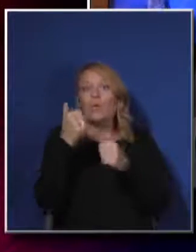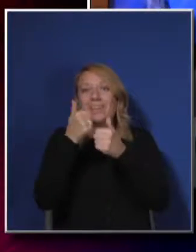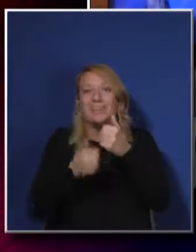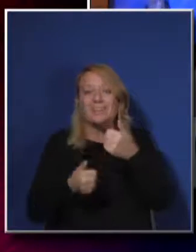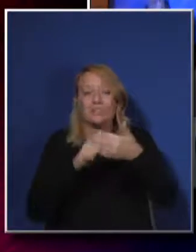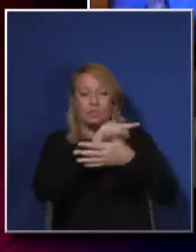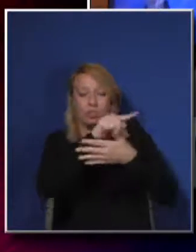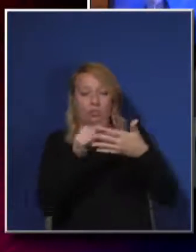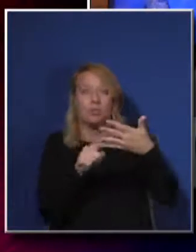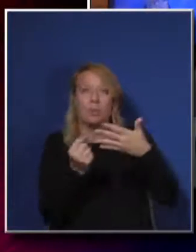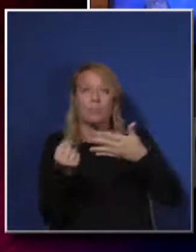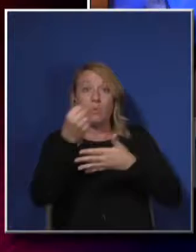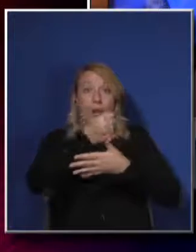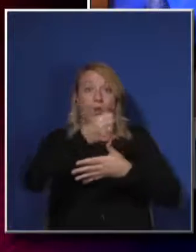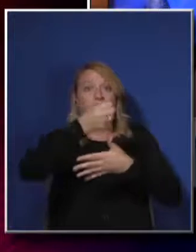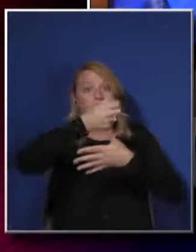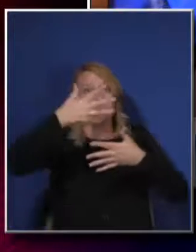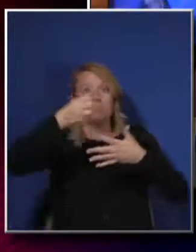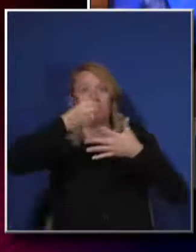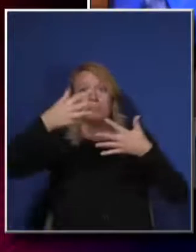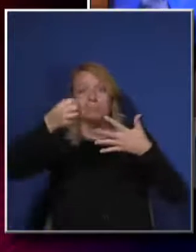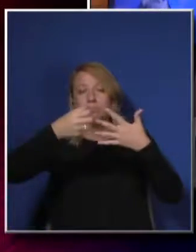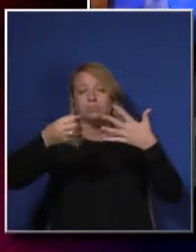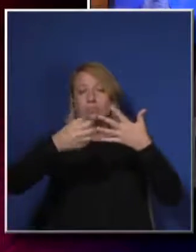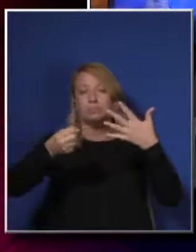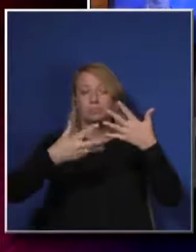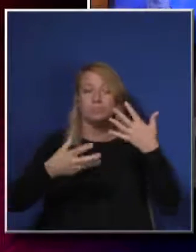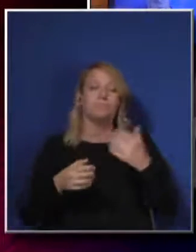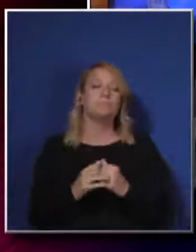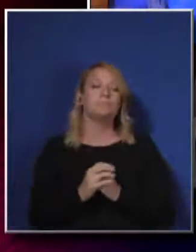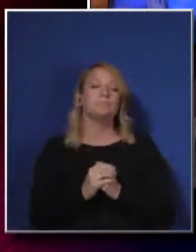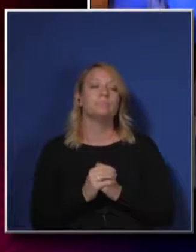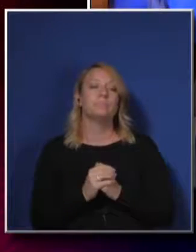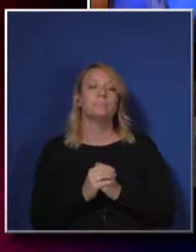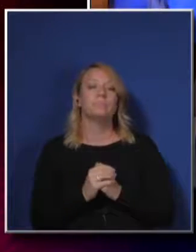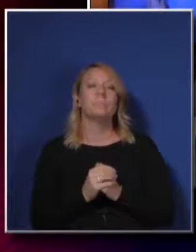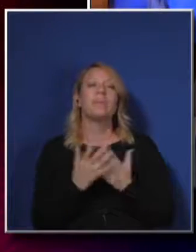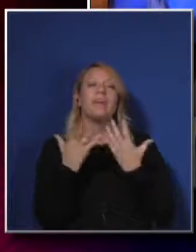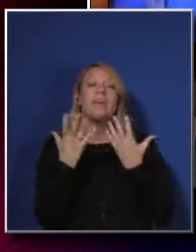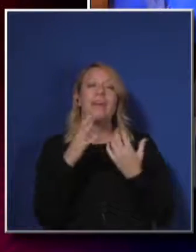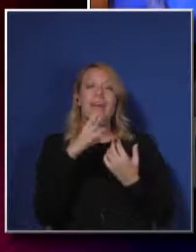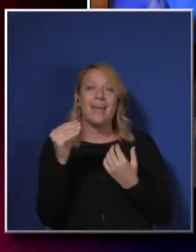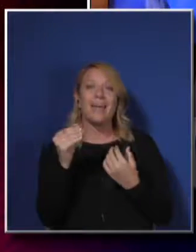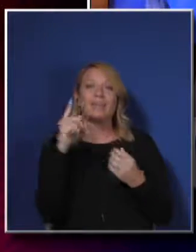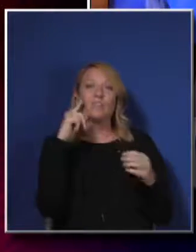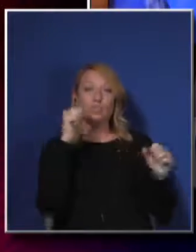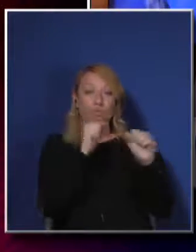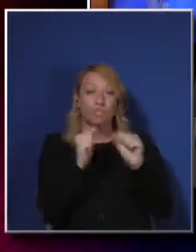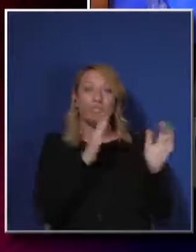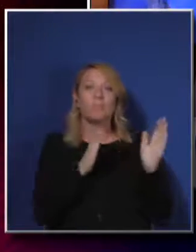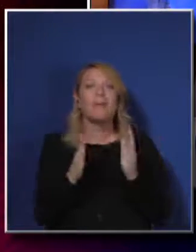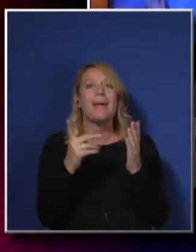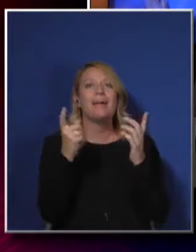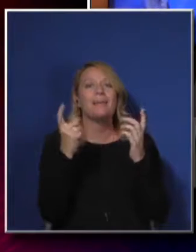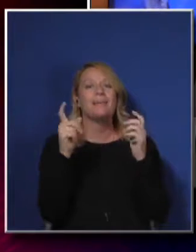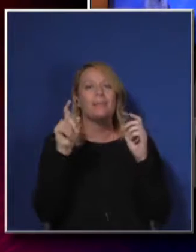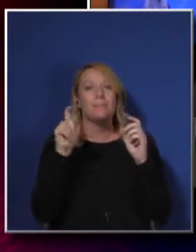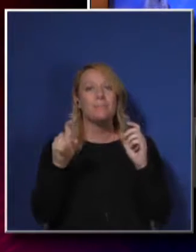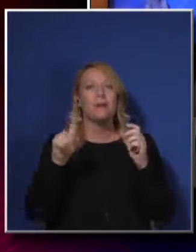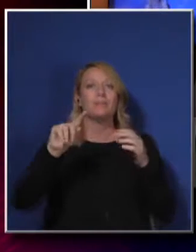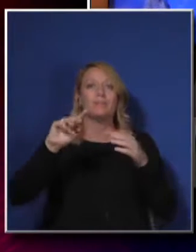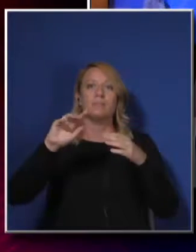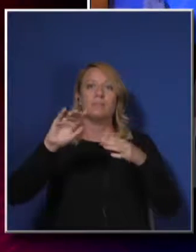priorities. And then, of course, to operationalize the strategic planning, setting up